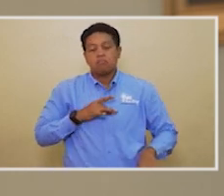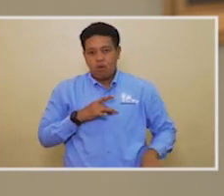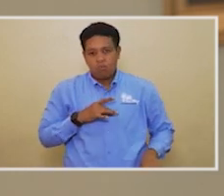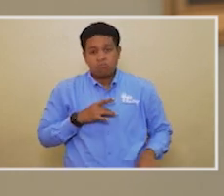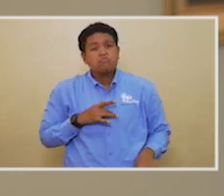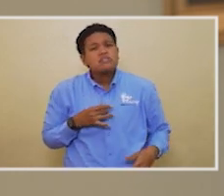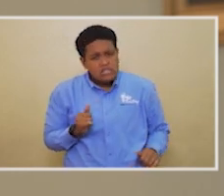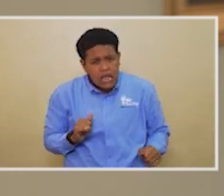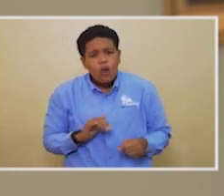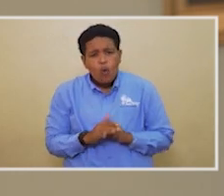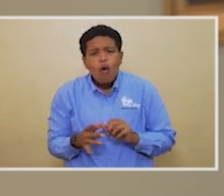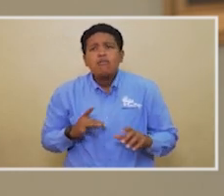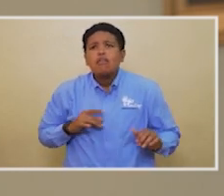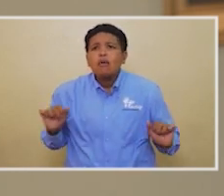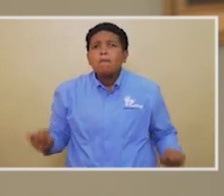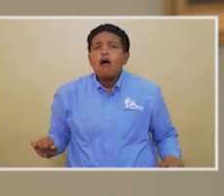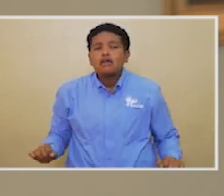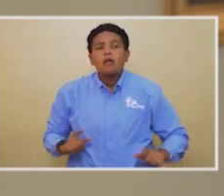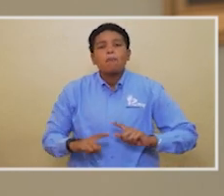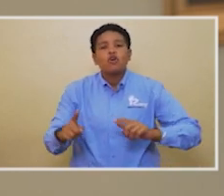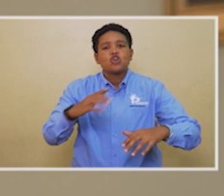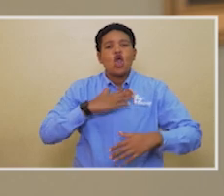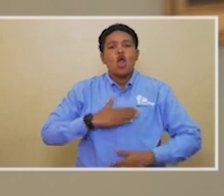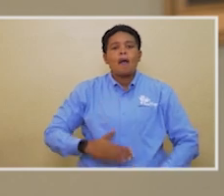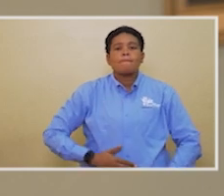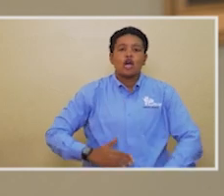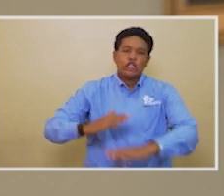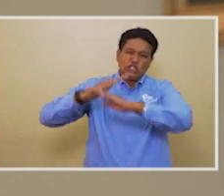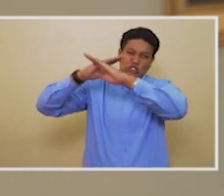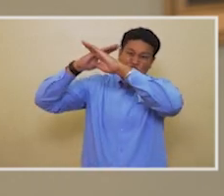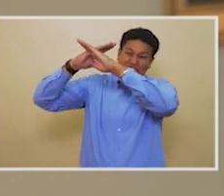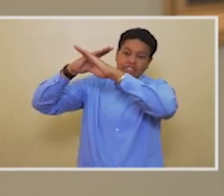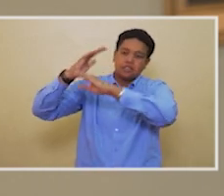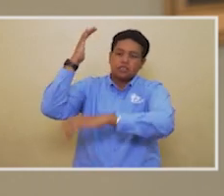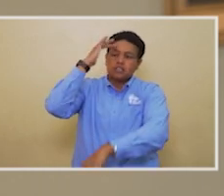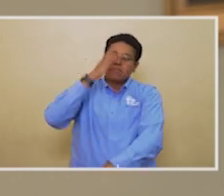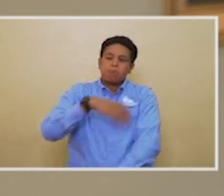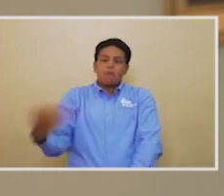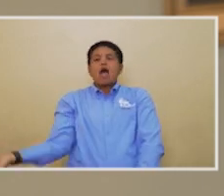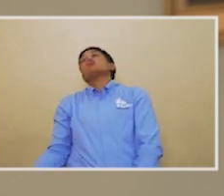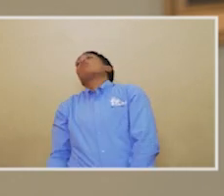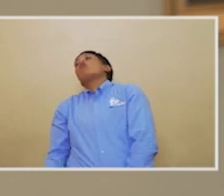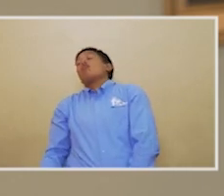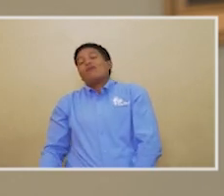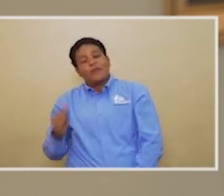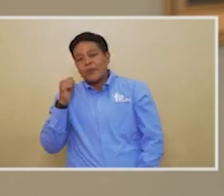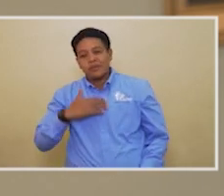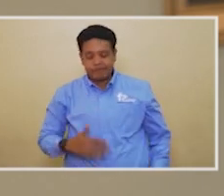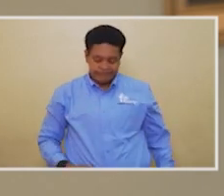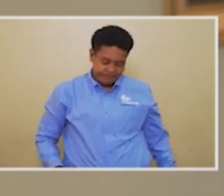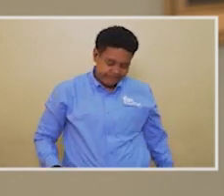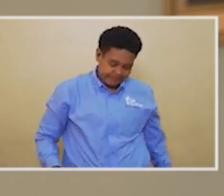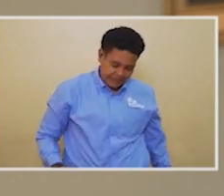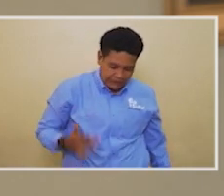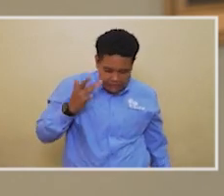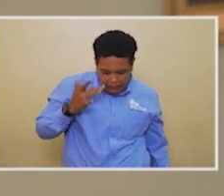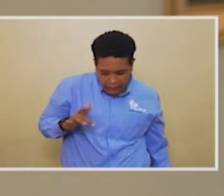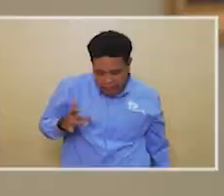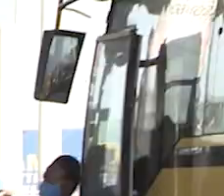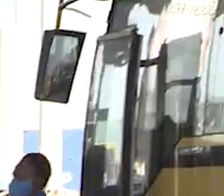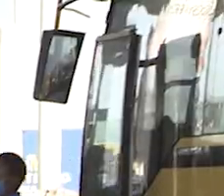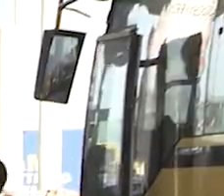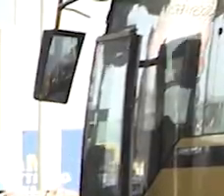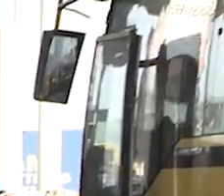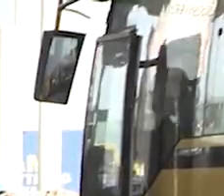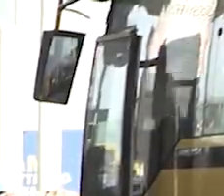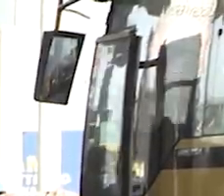infected with a virus, but your body resists getting very ill. And most people will resist getting any